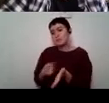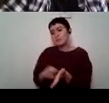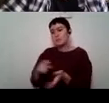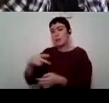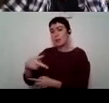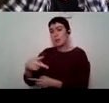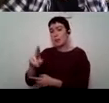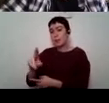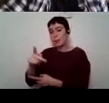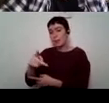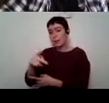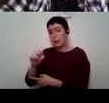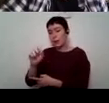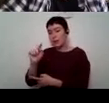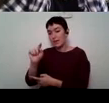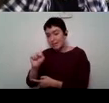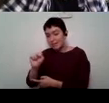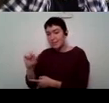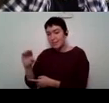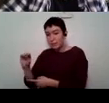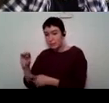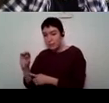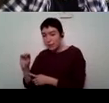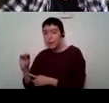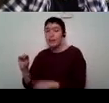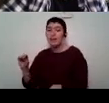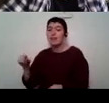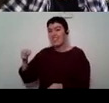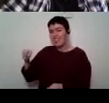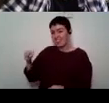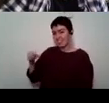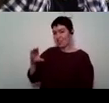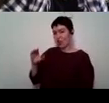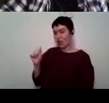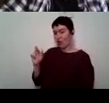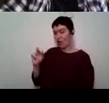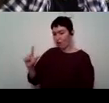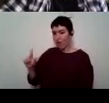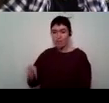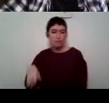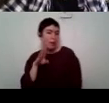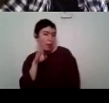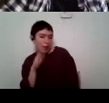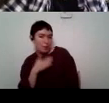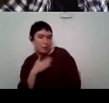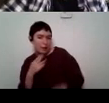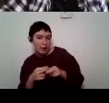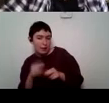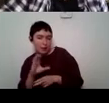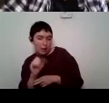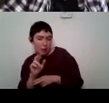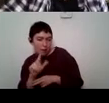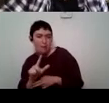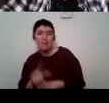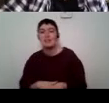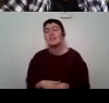Carl. I'm not very good at ventriloquy, but hello, my name's Carl. This is the way I've kind of combined the two. And now I'm working